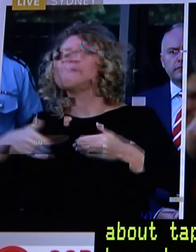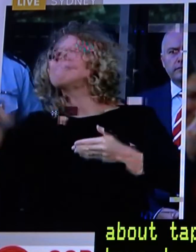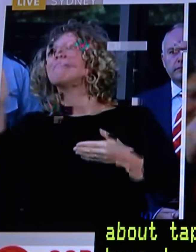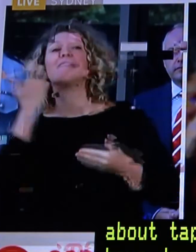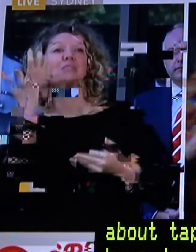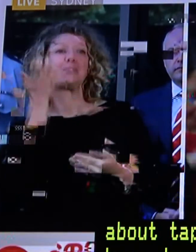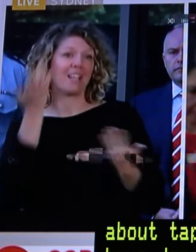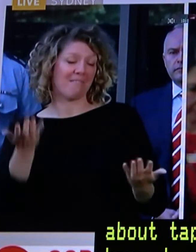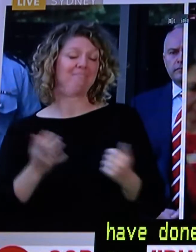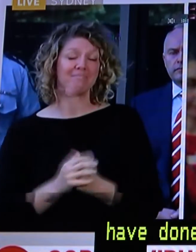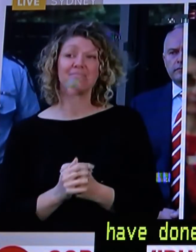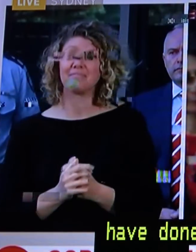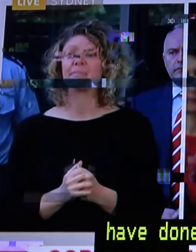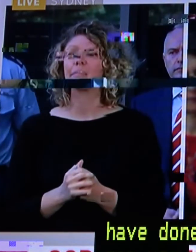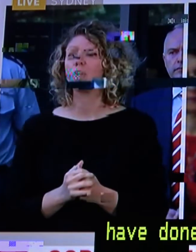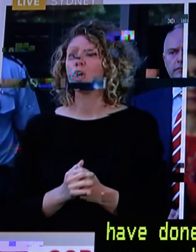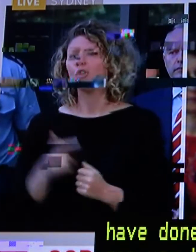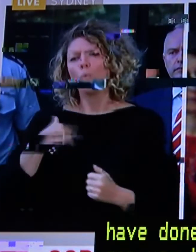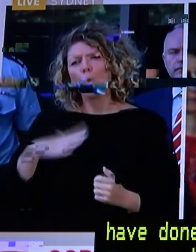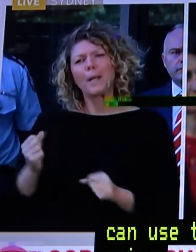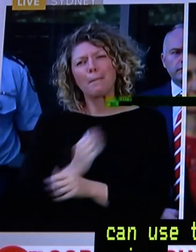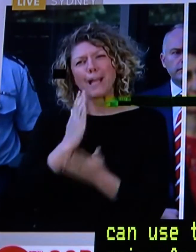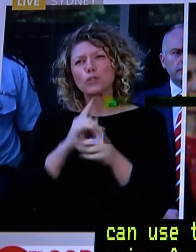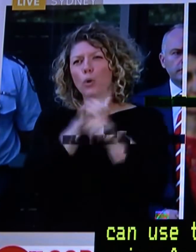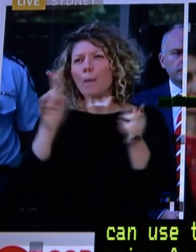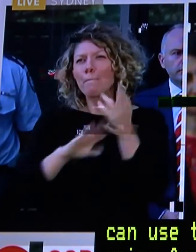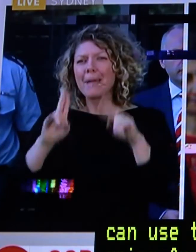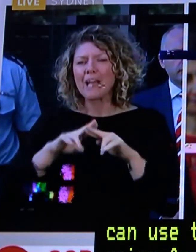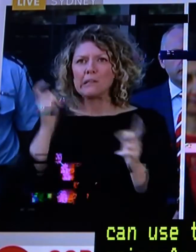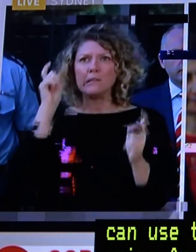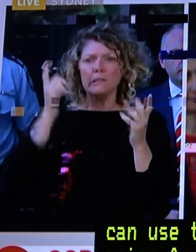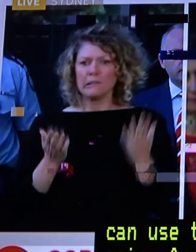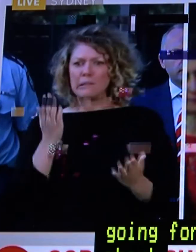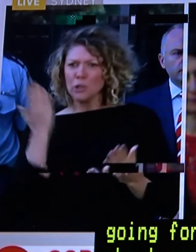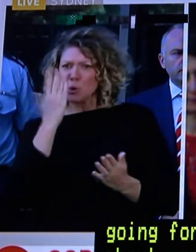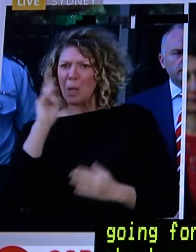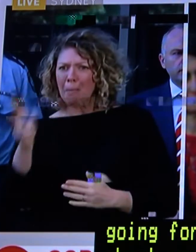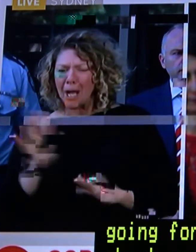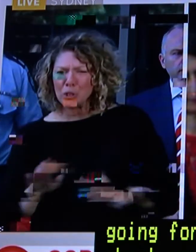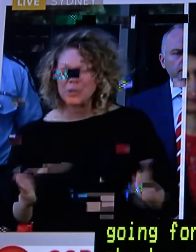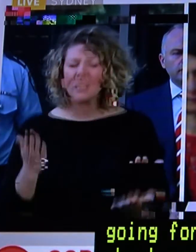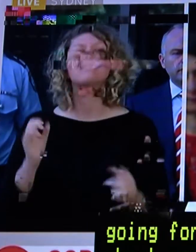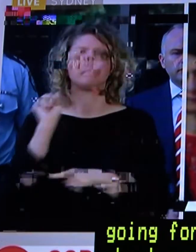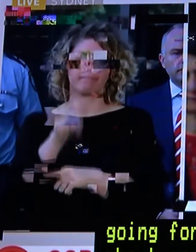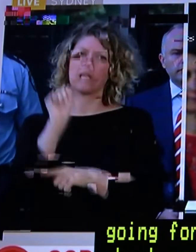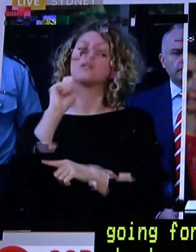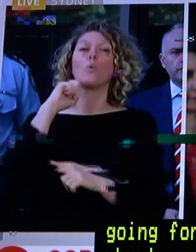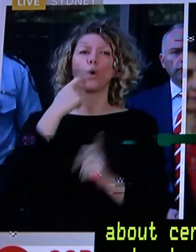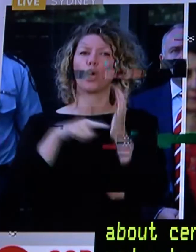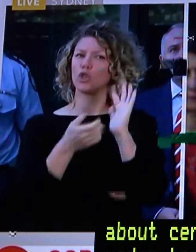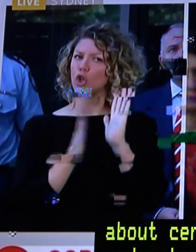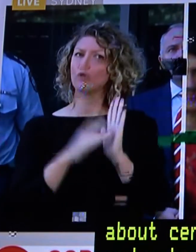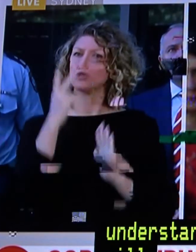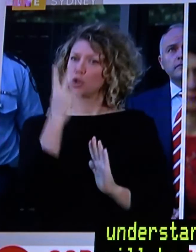forward in education. Today it's about certainty. It's about parents understanding that their children will be returning to school throughout this term. It's about